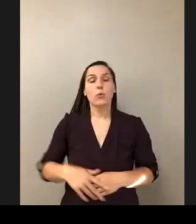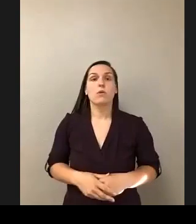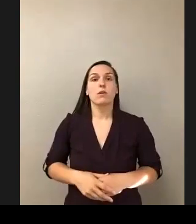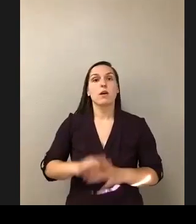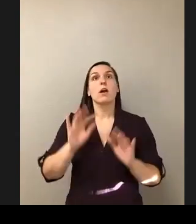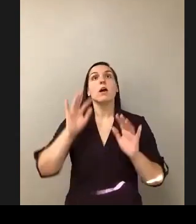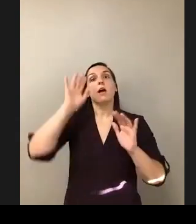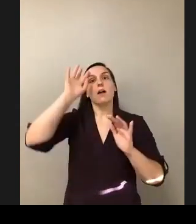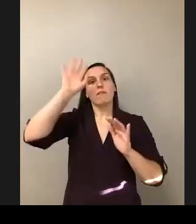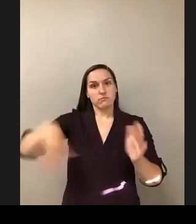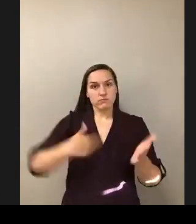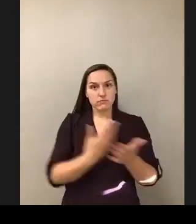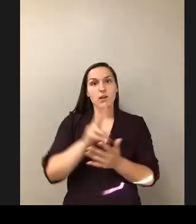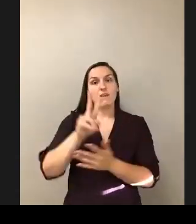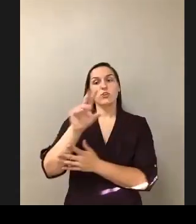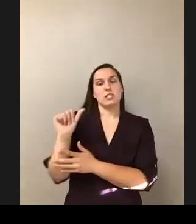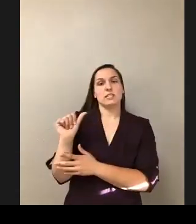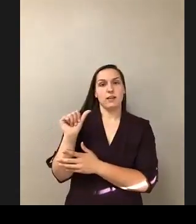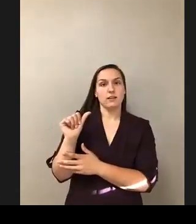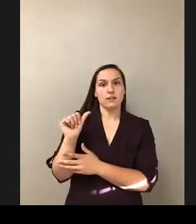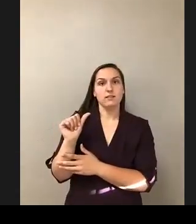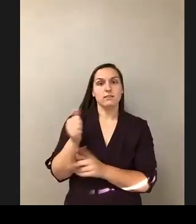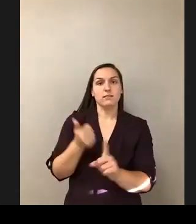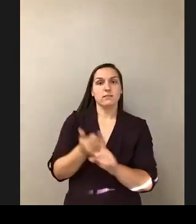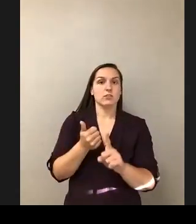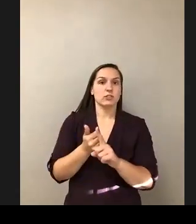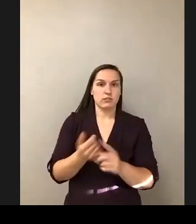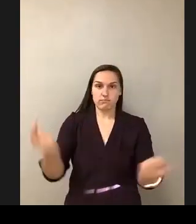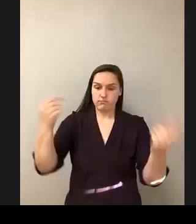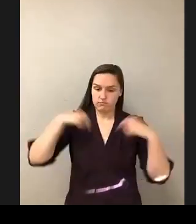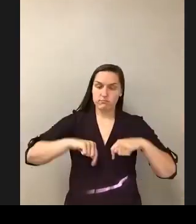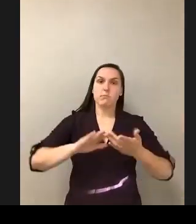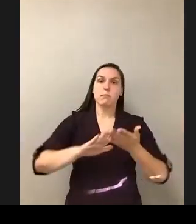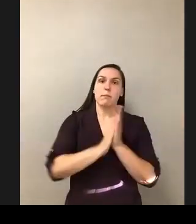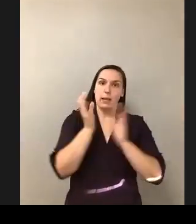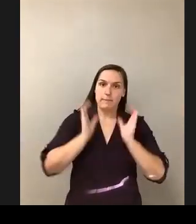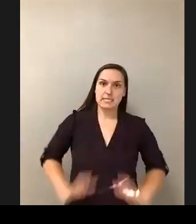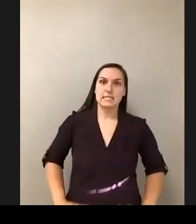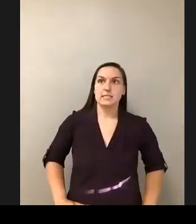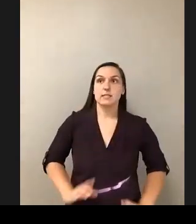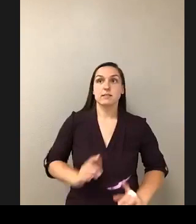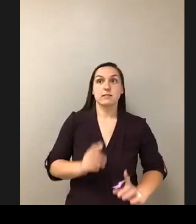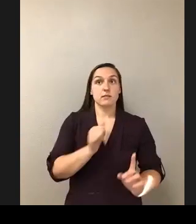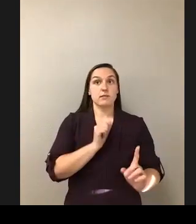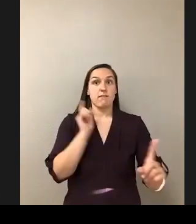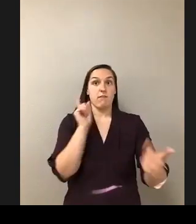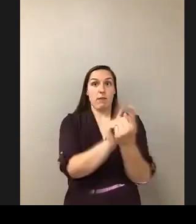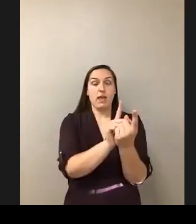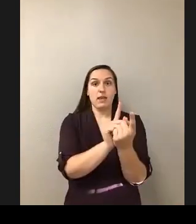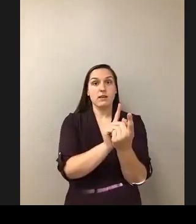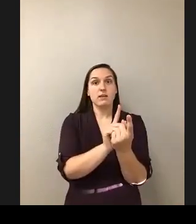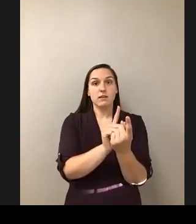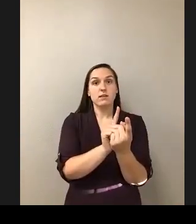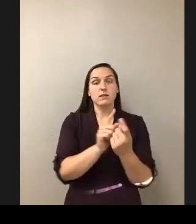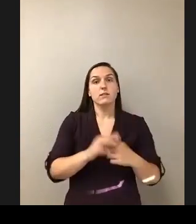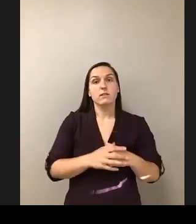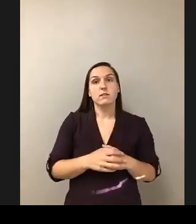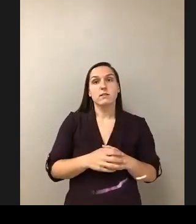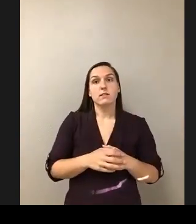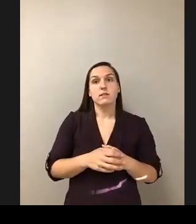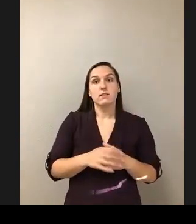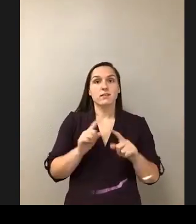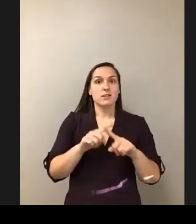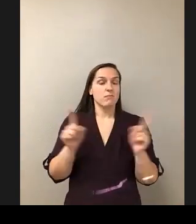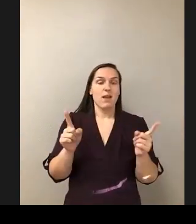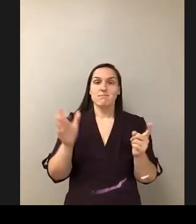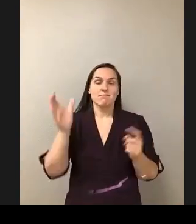got to Virginia, and, you know, she was naturalized when I met her. But, you know, I don't, even